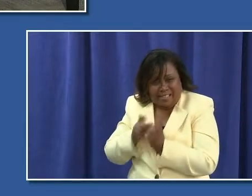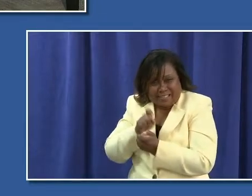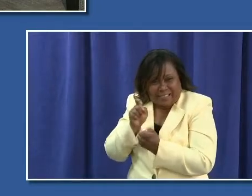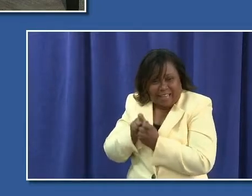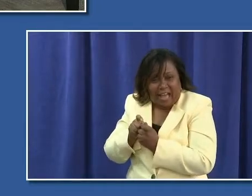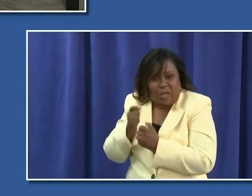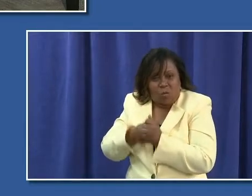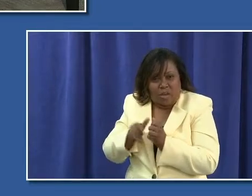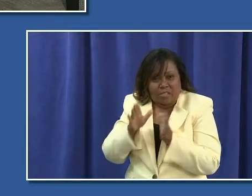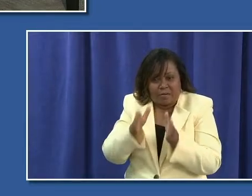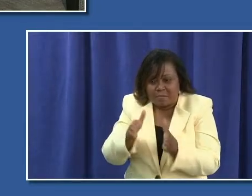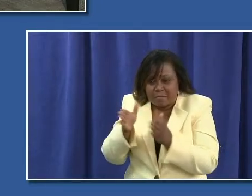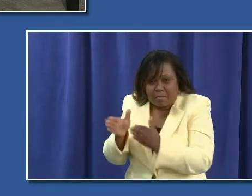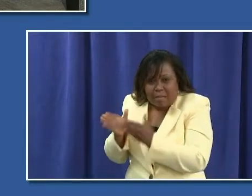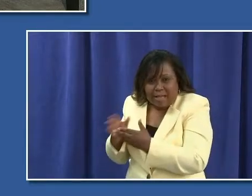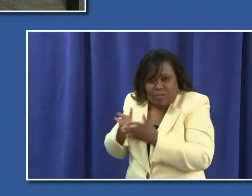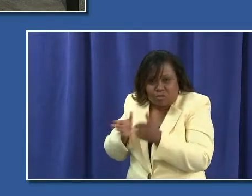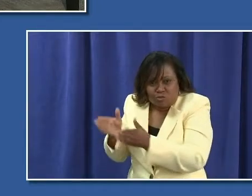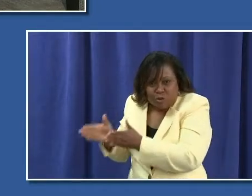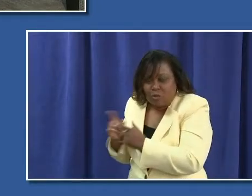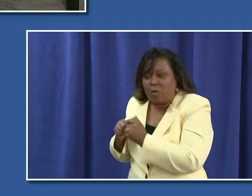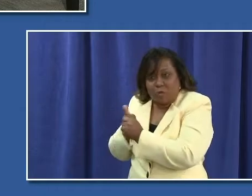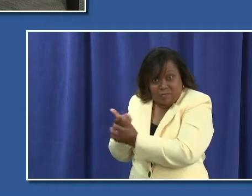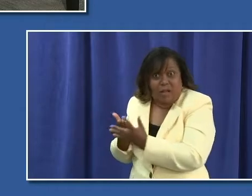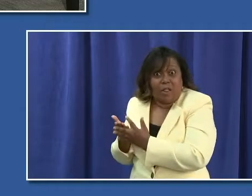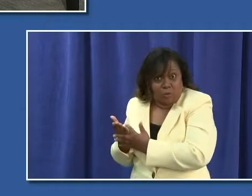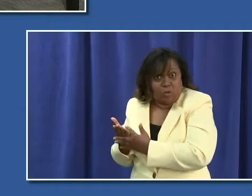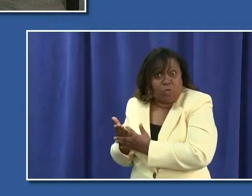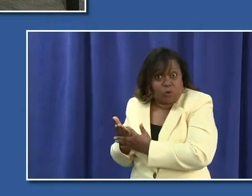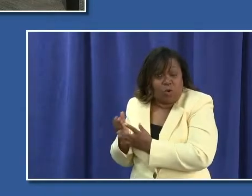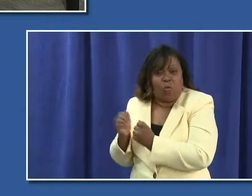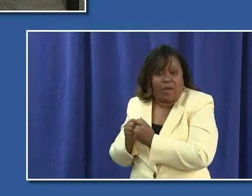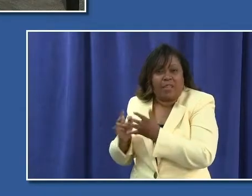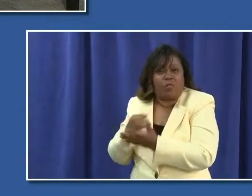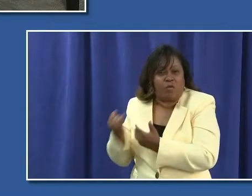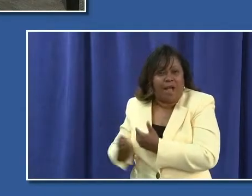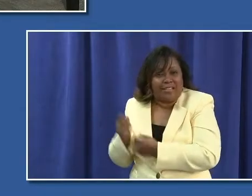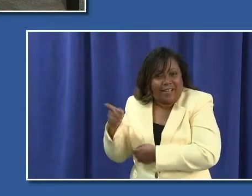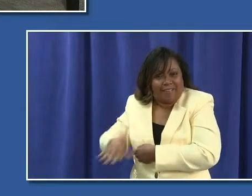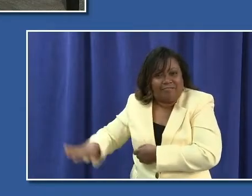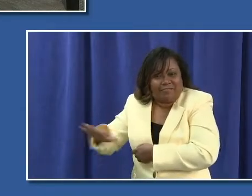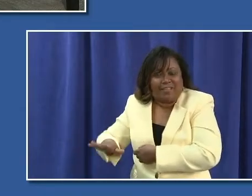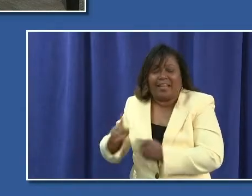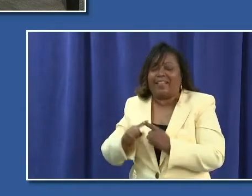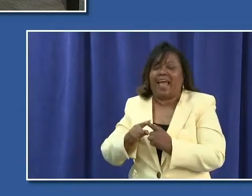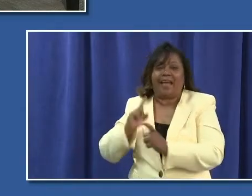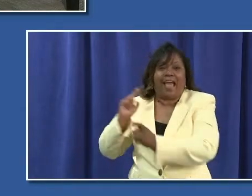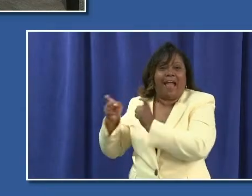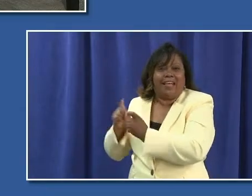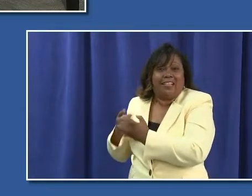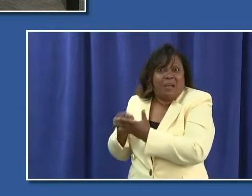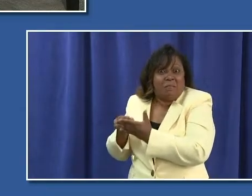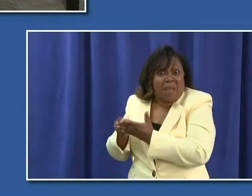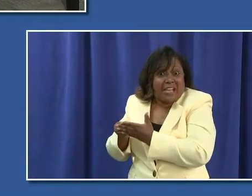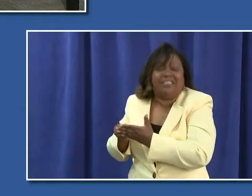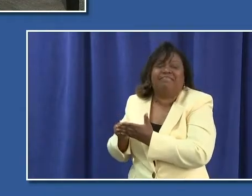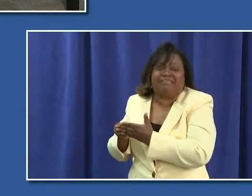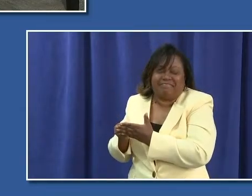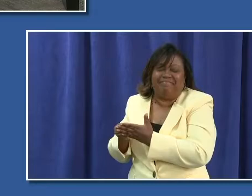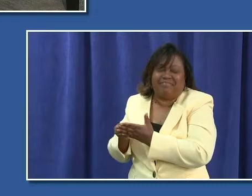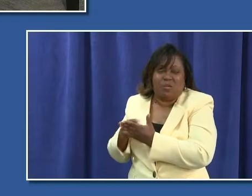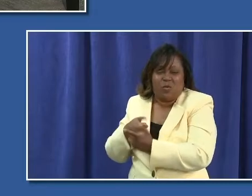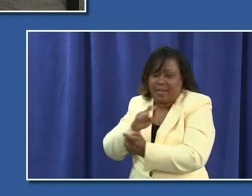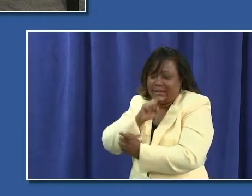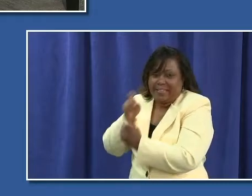exactly which blocks and which streets. And we're going to follow through with projects there. And so that's that allocation of money. We